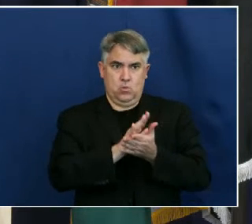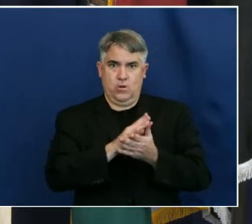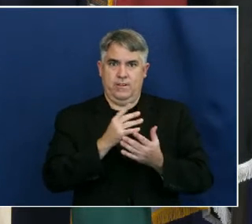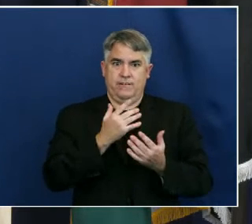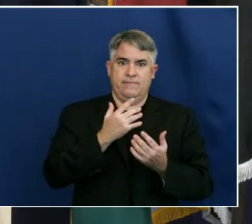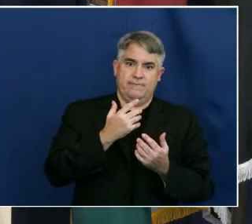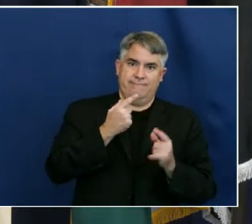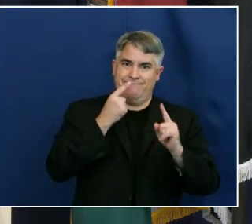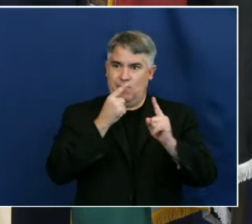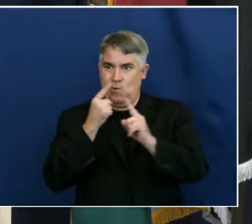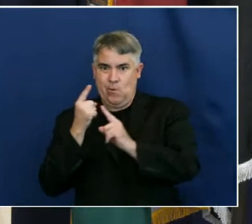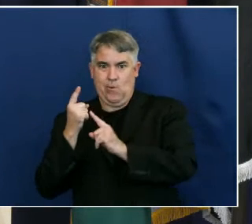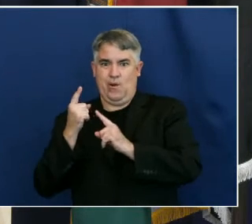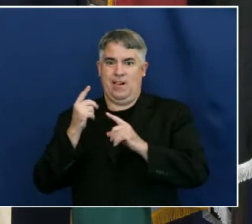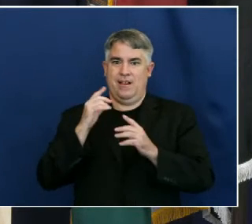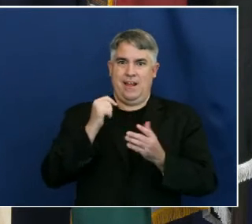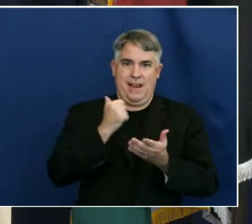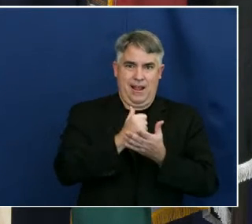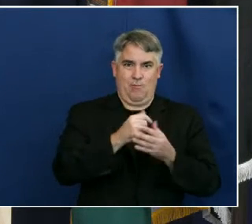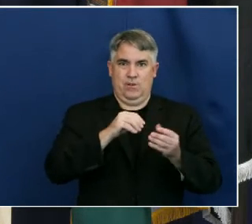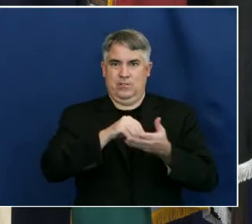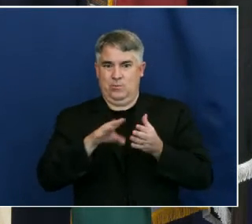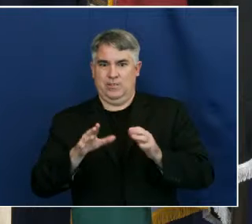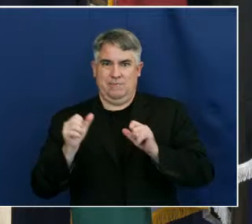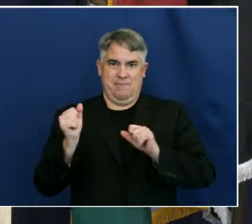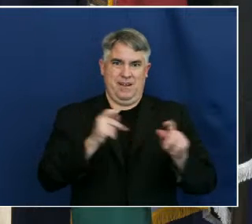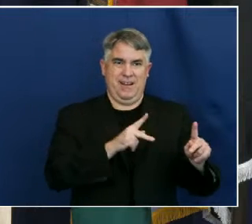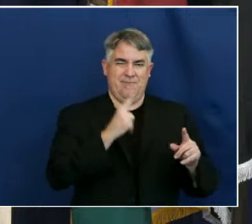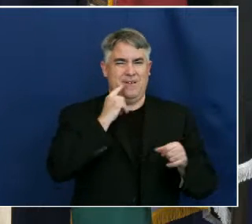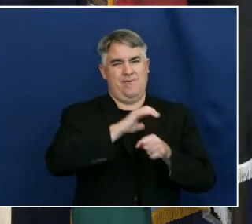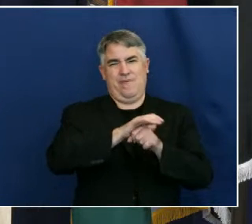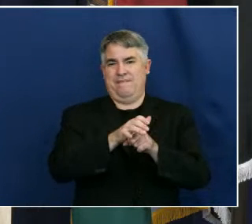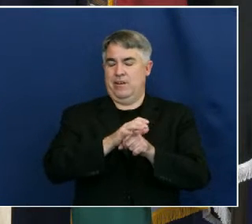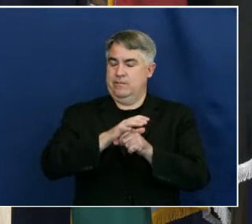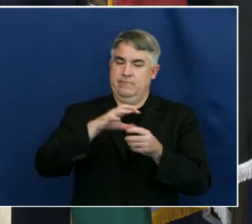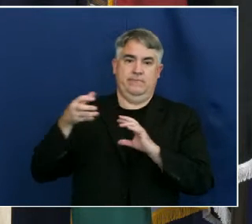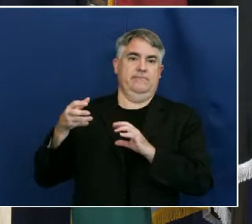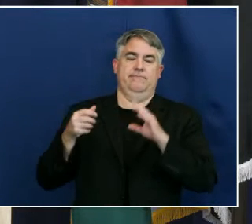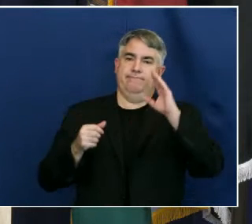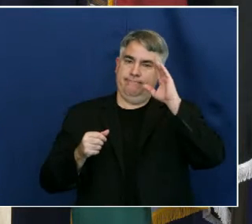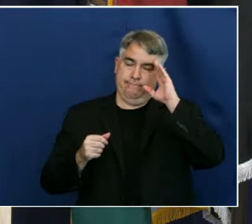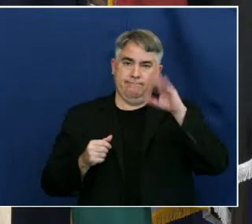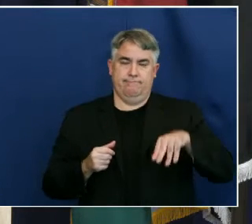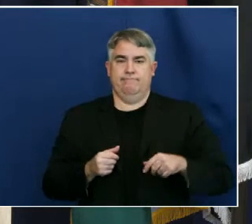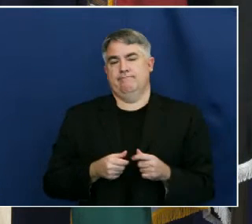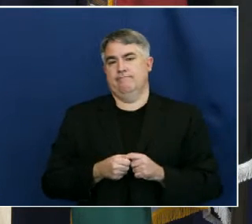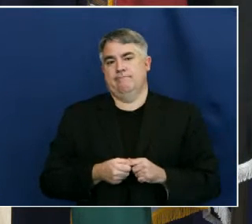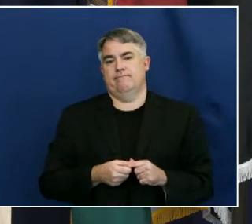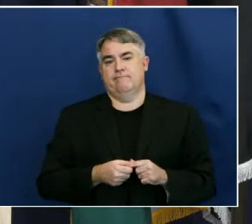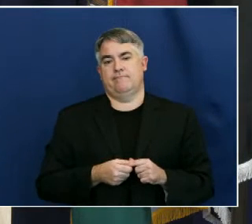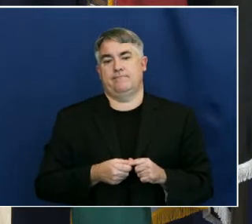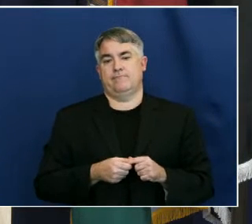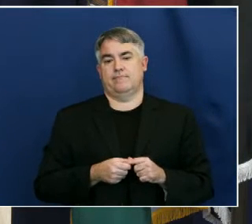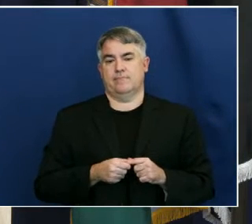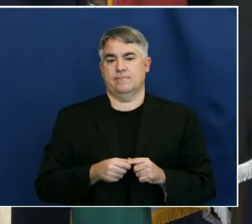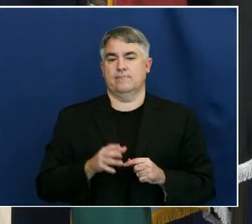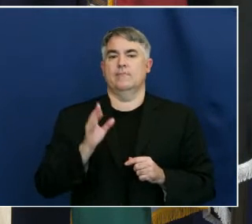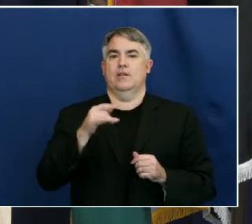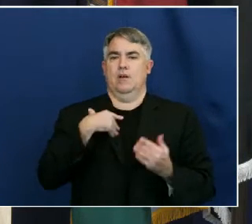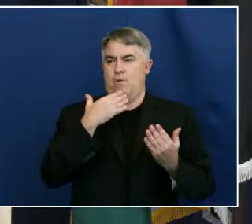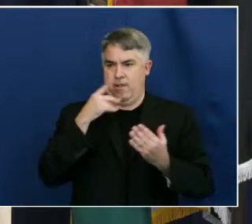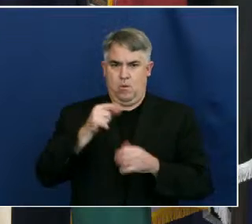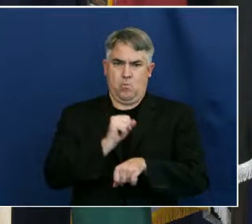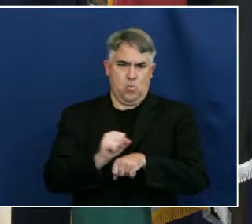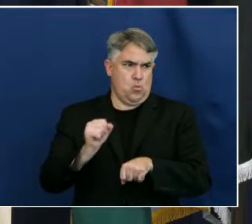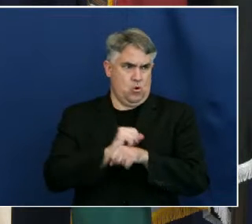under these very difficult circumstances. We appreciate your hard work, what you are doing, and everything that you do, and we promise we will